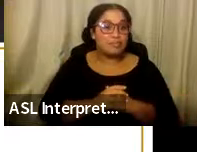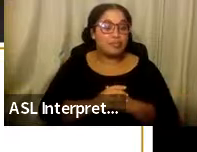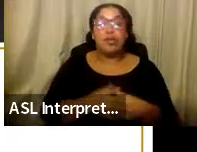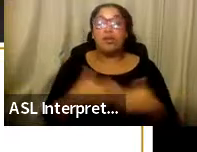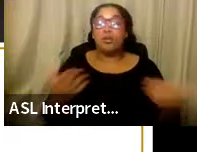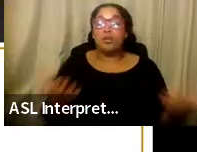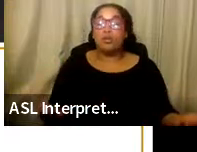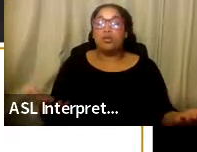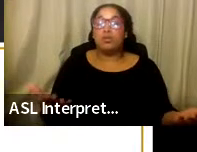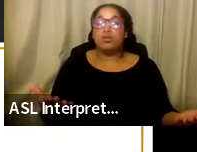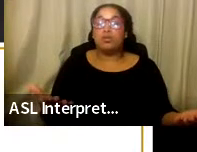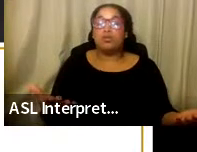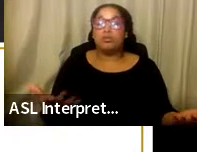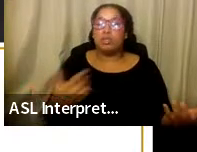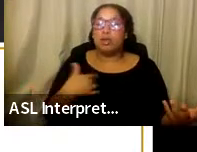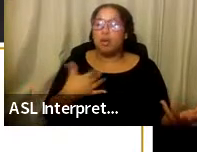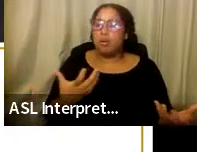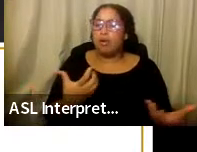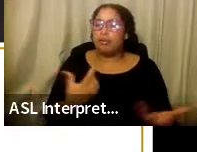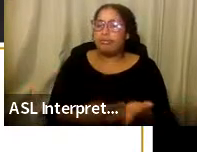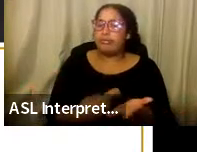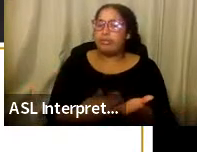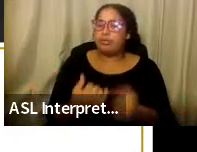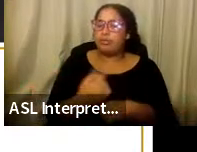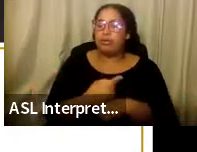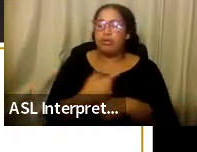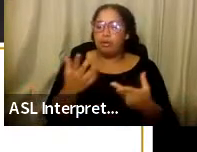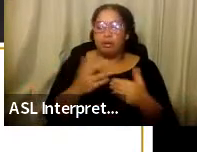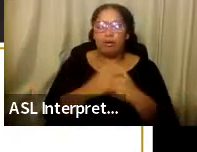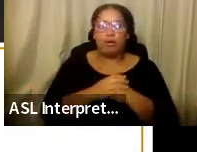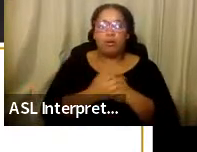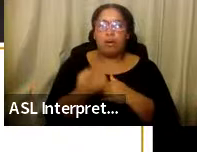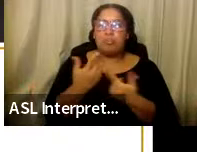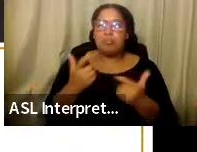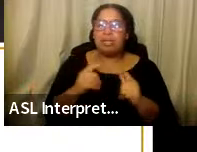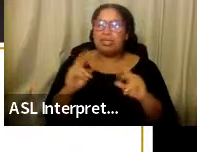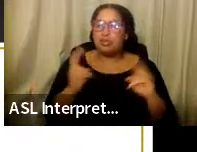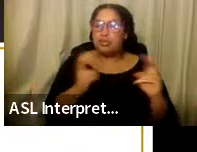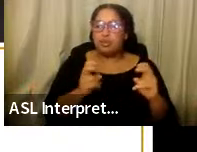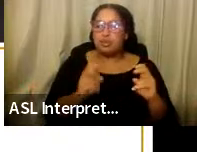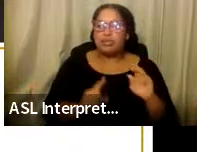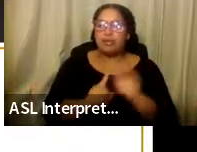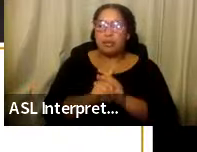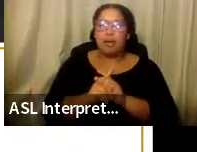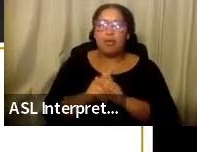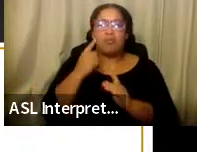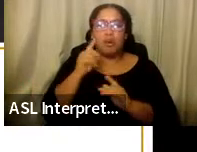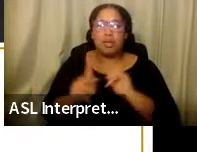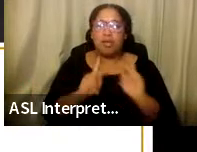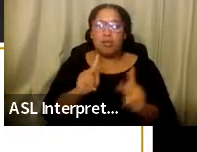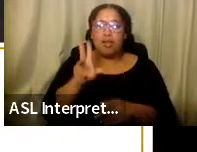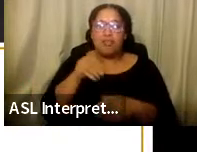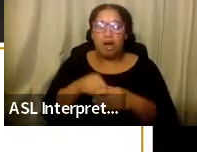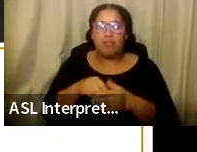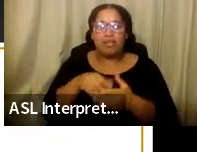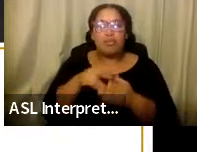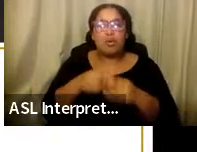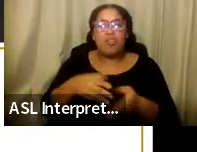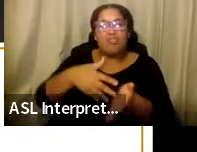So what I wanted to talk a little bit about, because one of the big issues, particularly for people in these